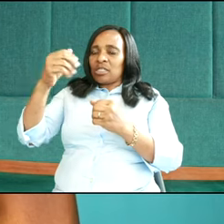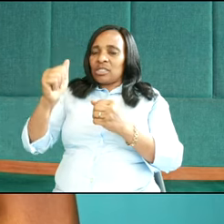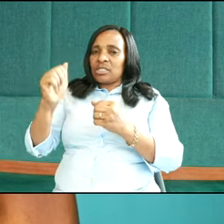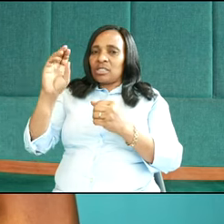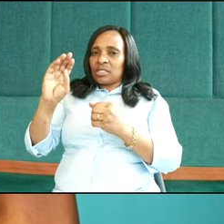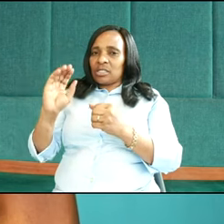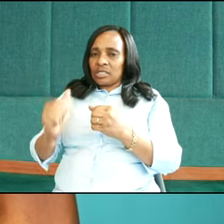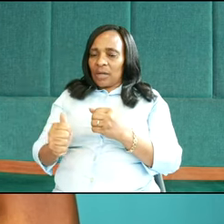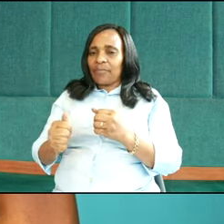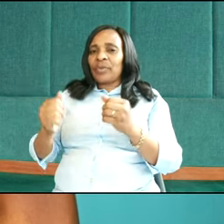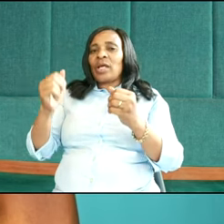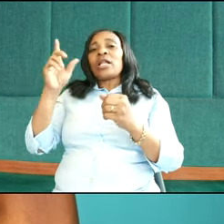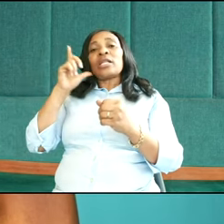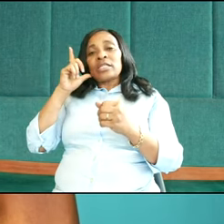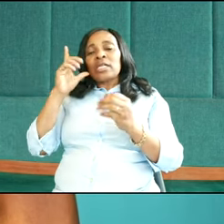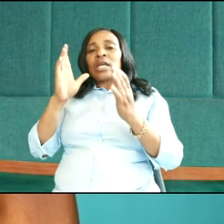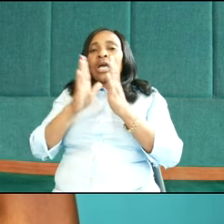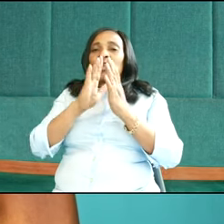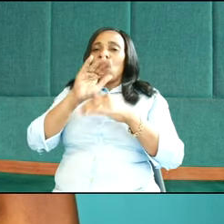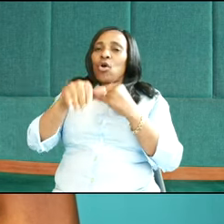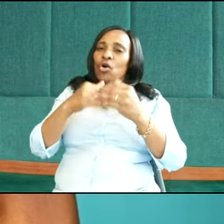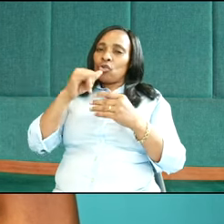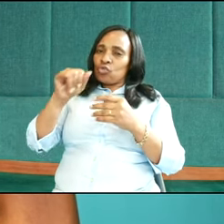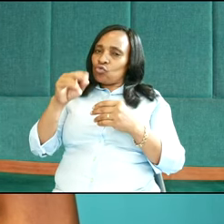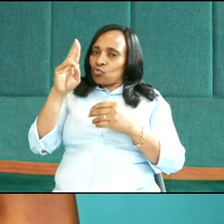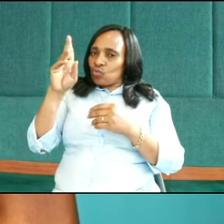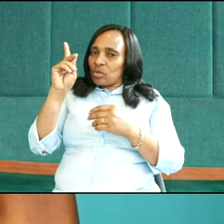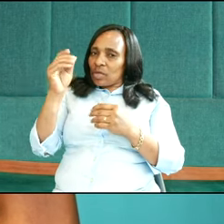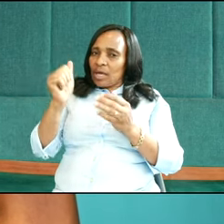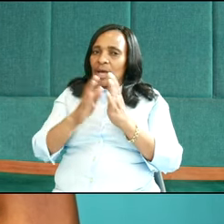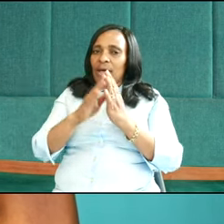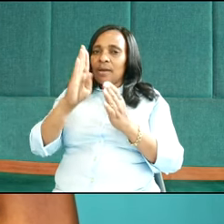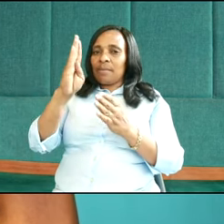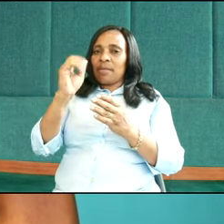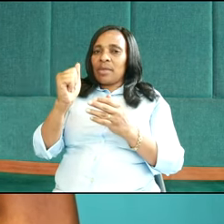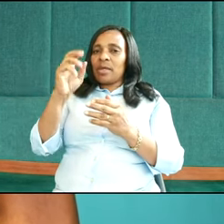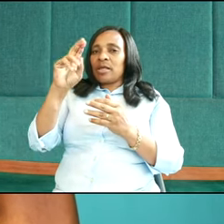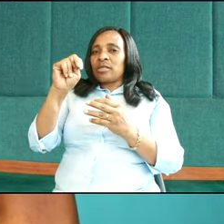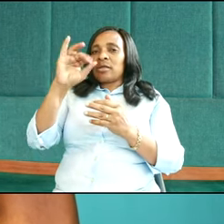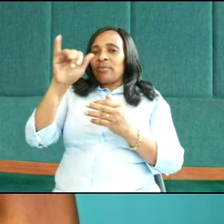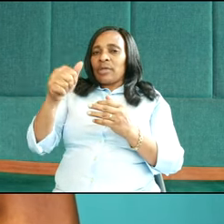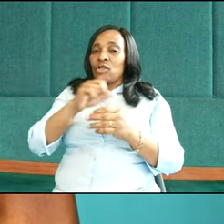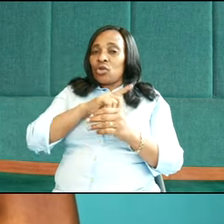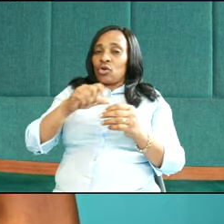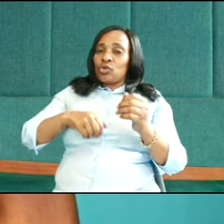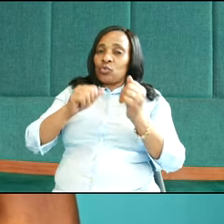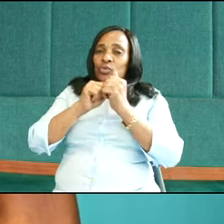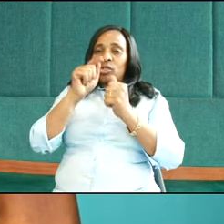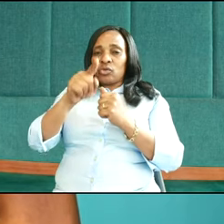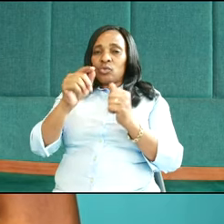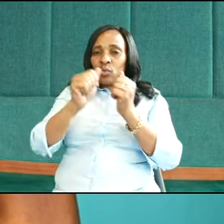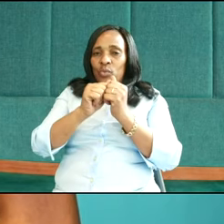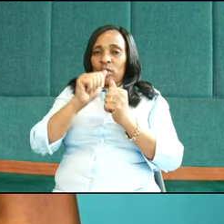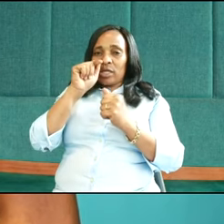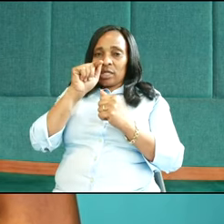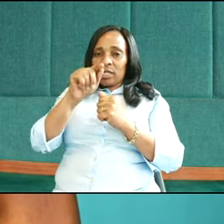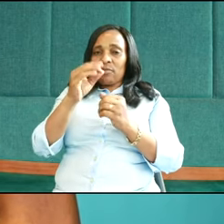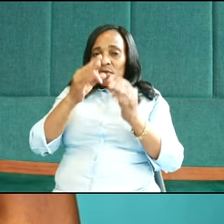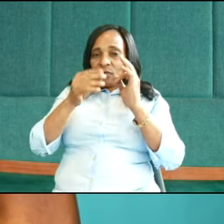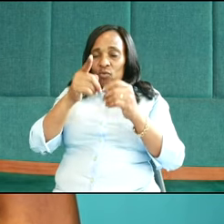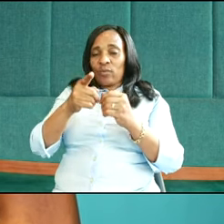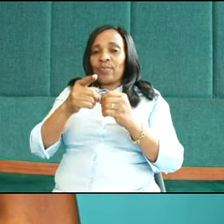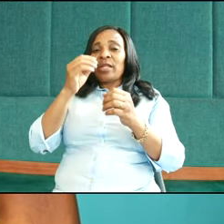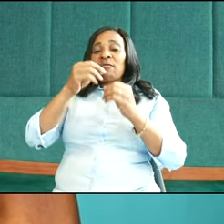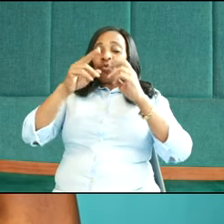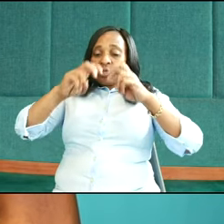me, Asa and all Judah and Benjamin. The Lord is with you when you are with him. If you seek him, he will be found by you.